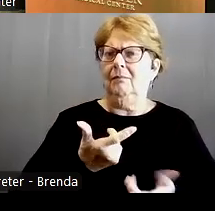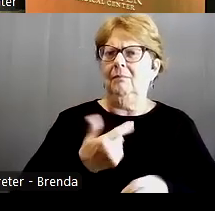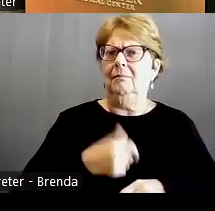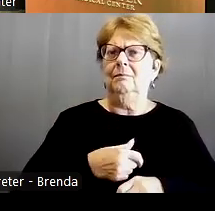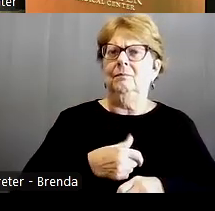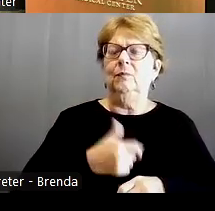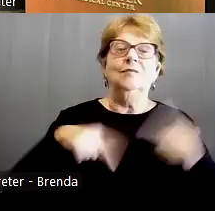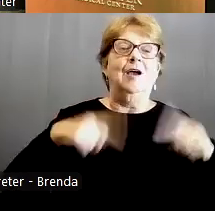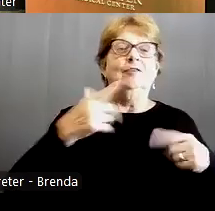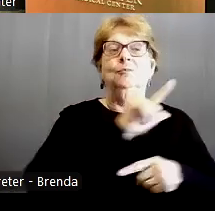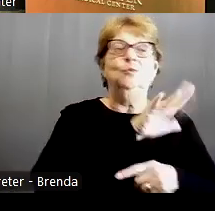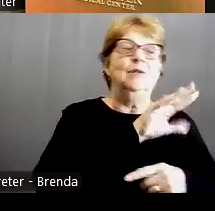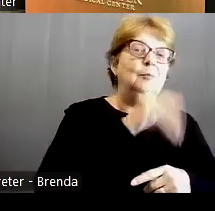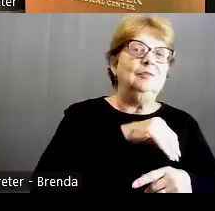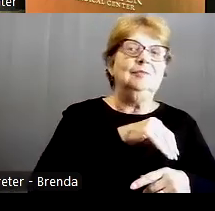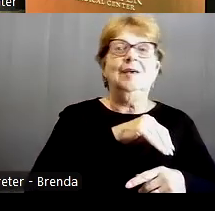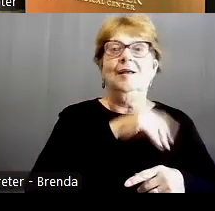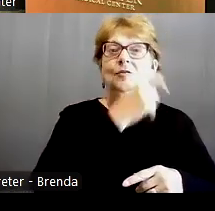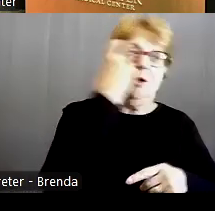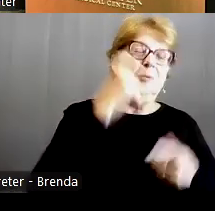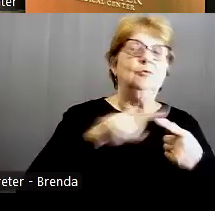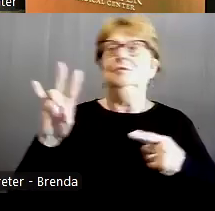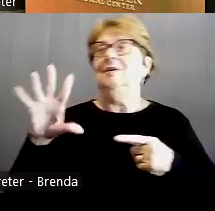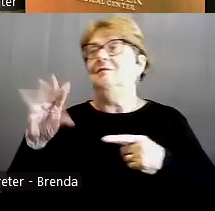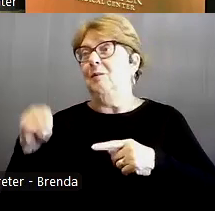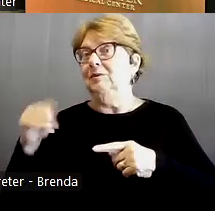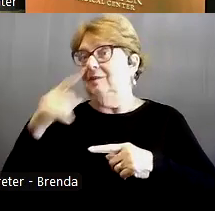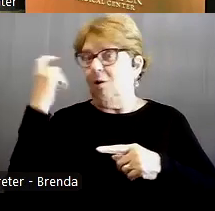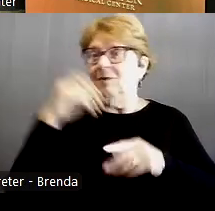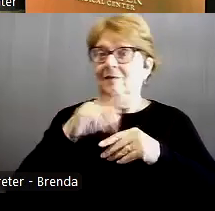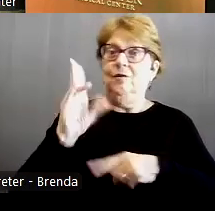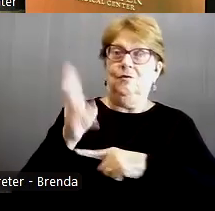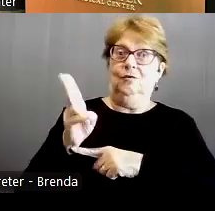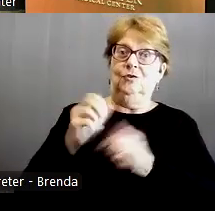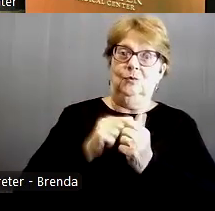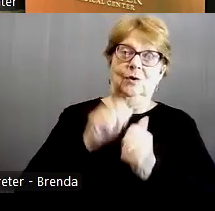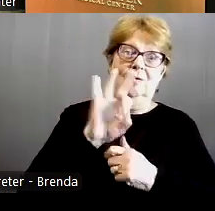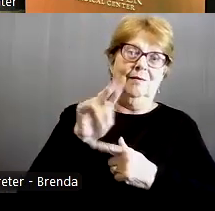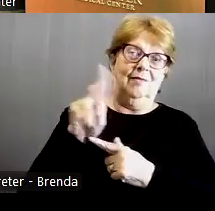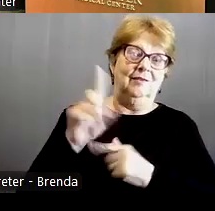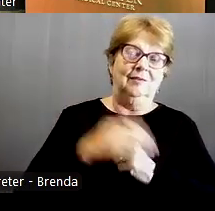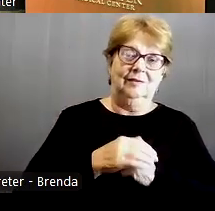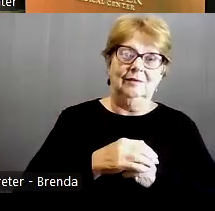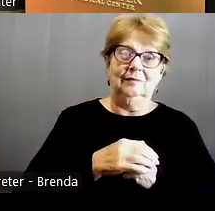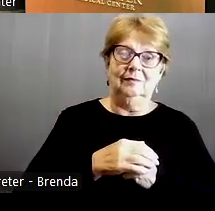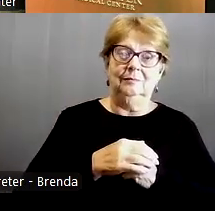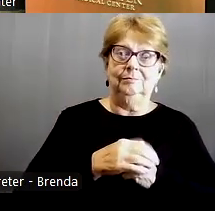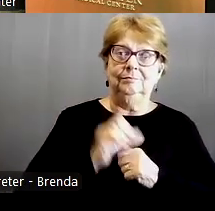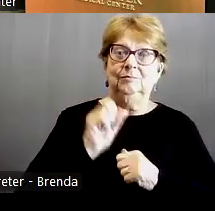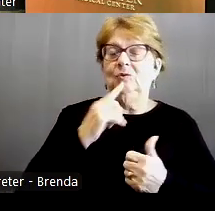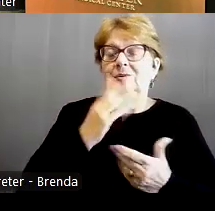from 25% are traumatized to 75% are traumatized in their history with FND. So I'm going to just split down the middle